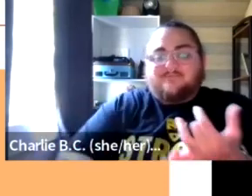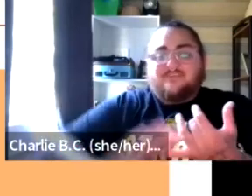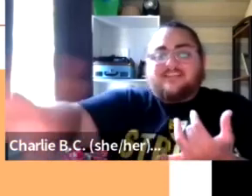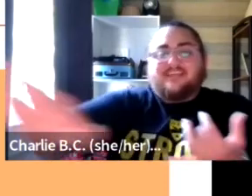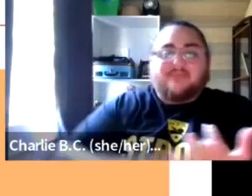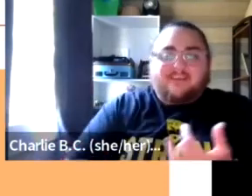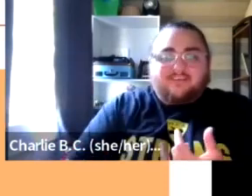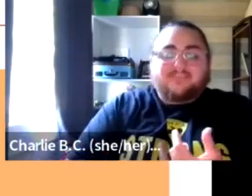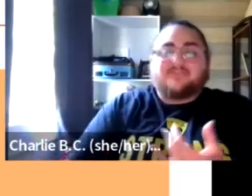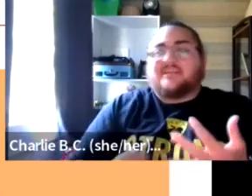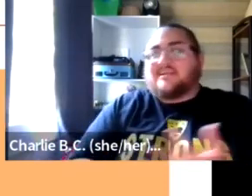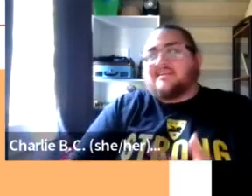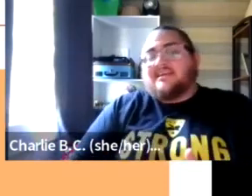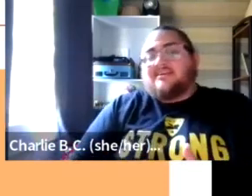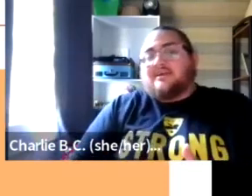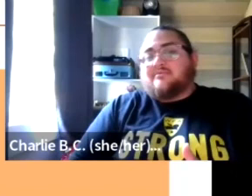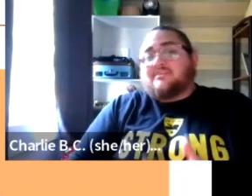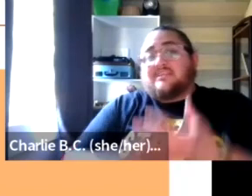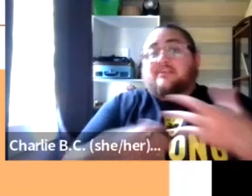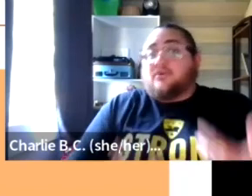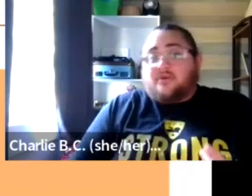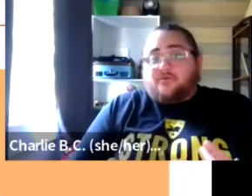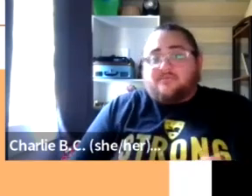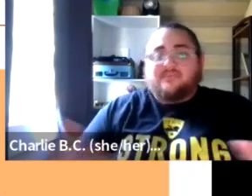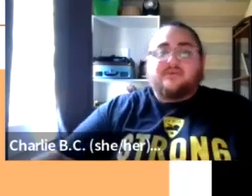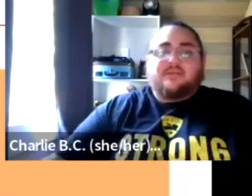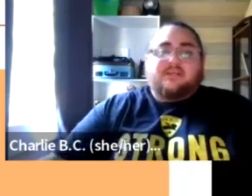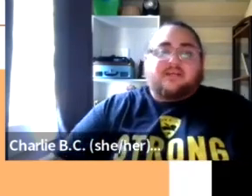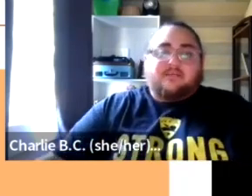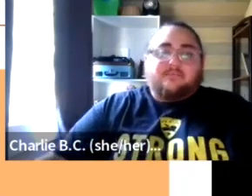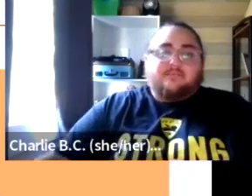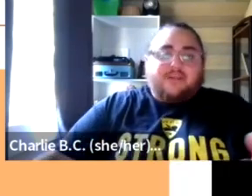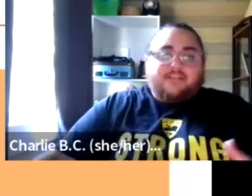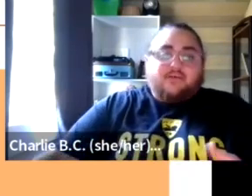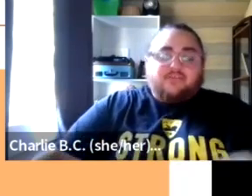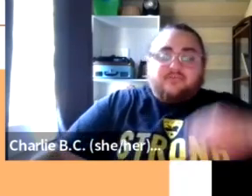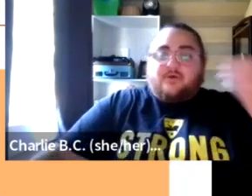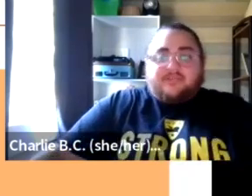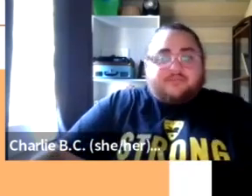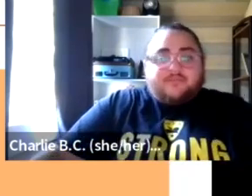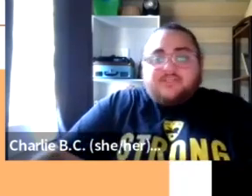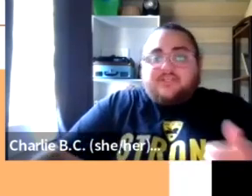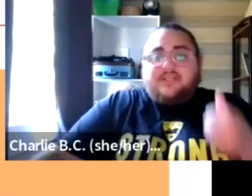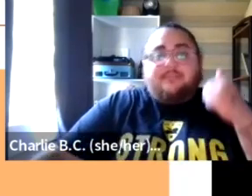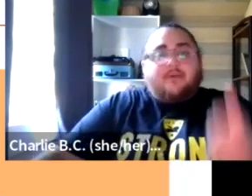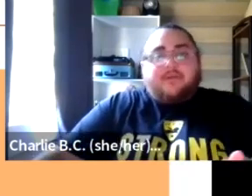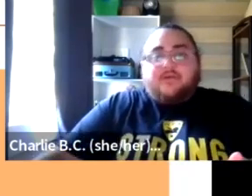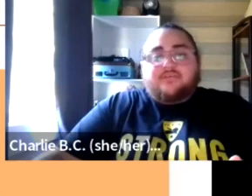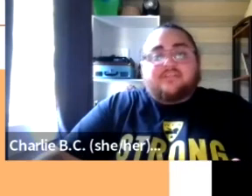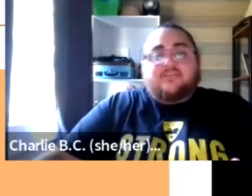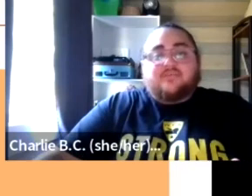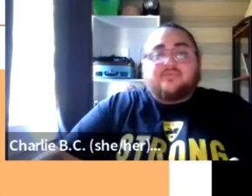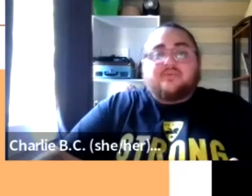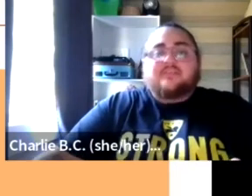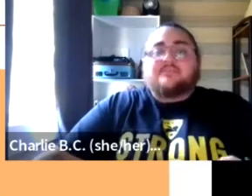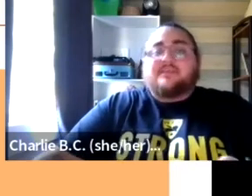kid, forcing that kid back out on the street and risking their own home. So providing the host with quality information, empowering